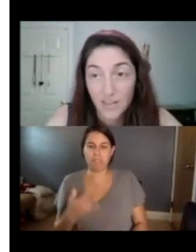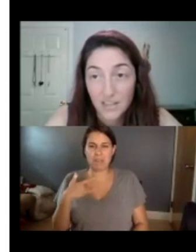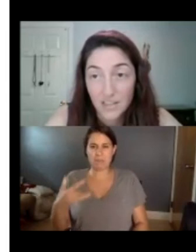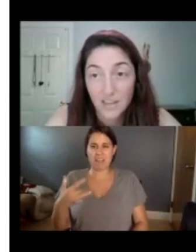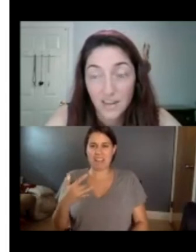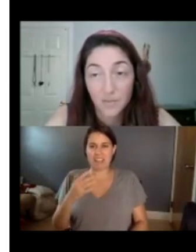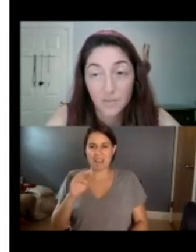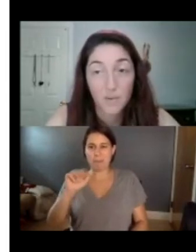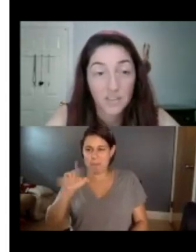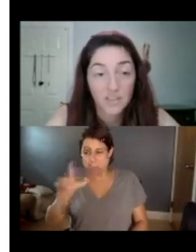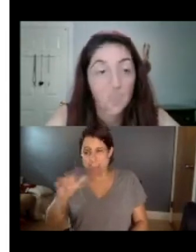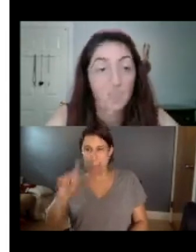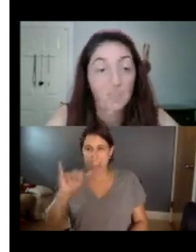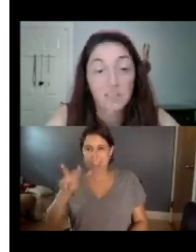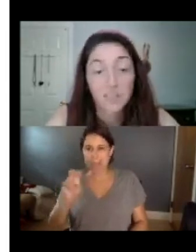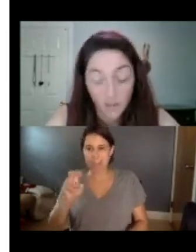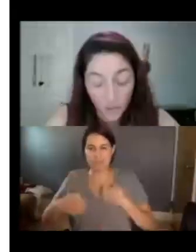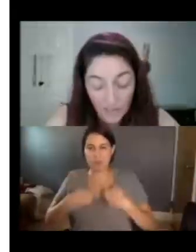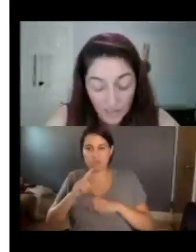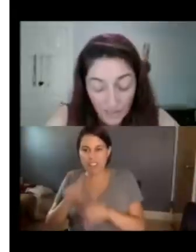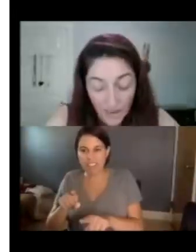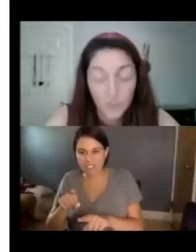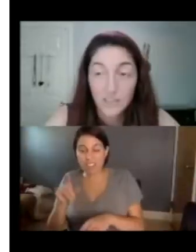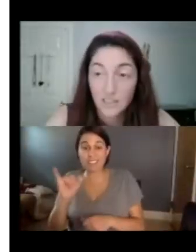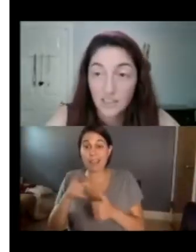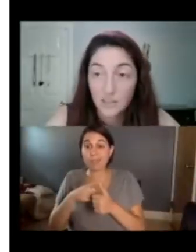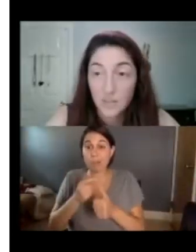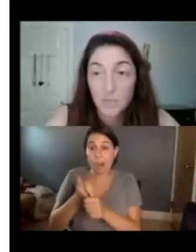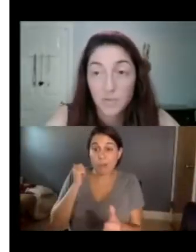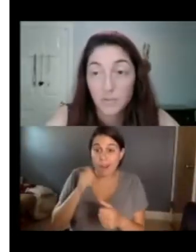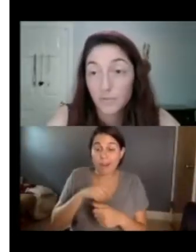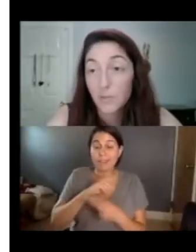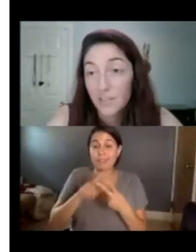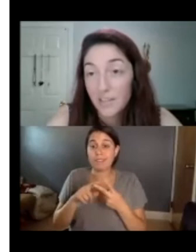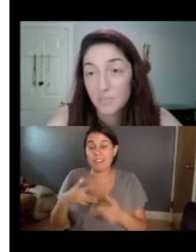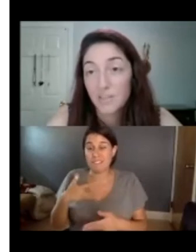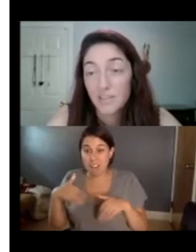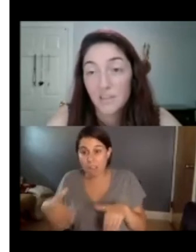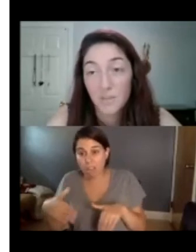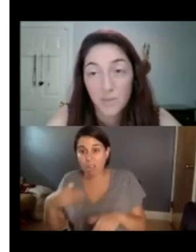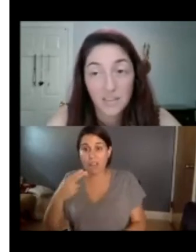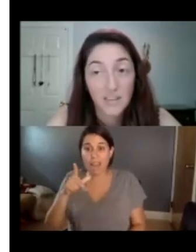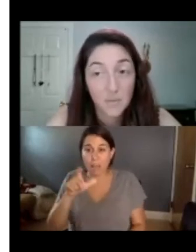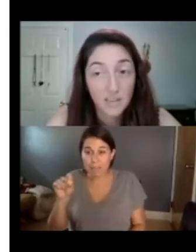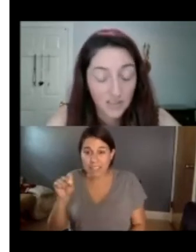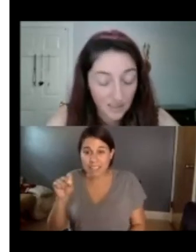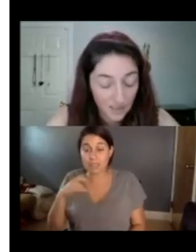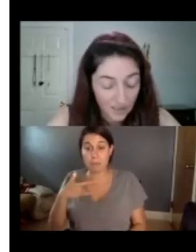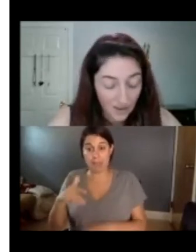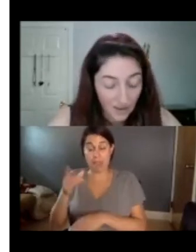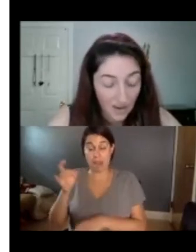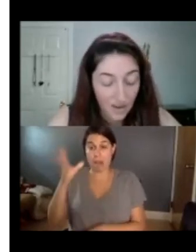emotion regulation responses, such as avoidance and helplessness, which people frequently experience in response to